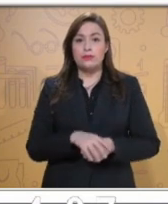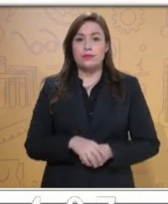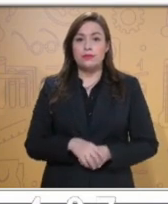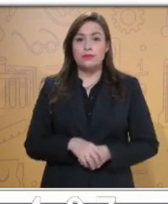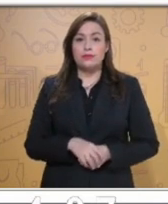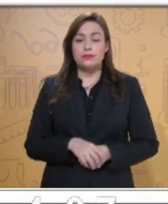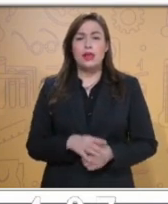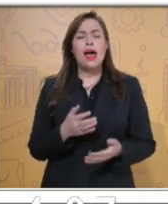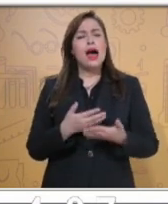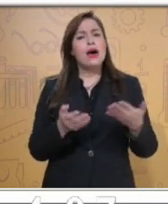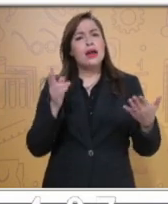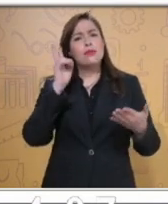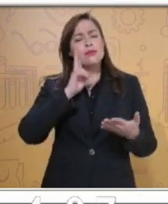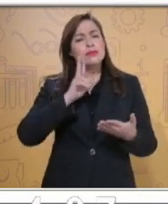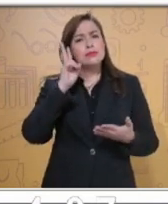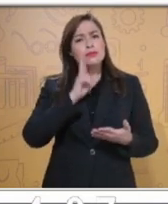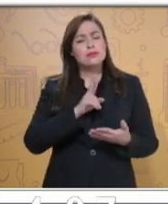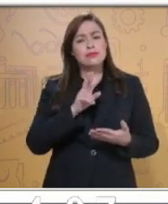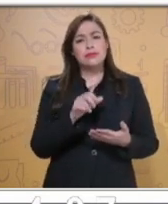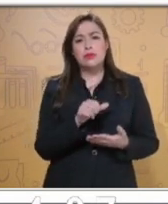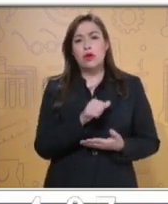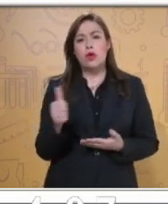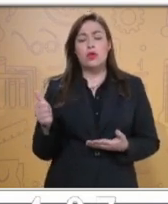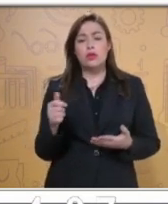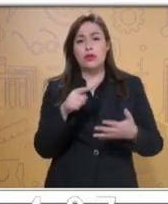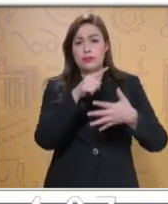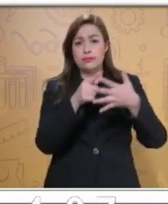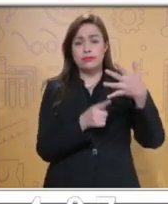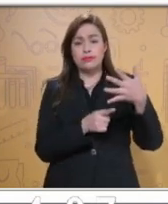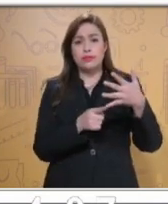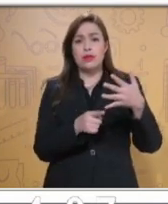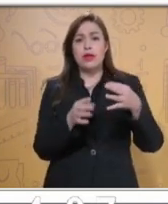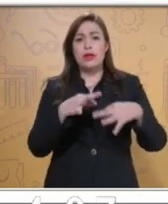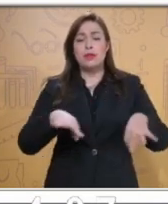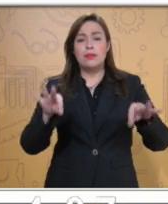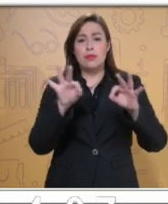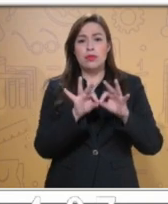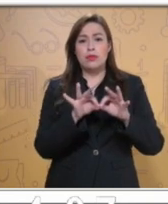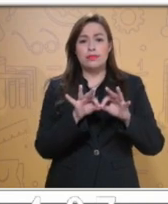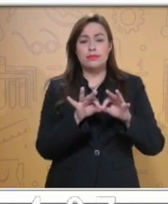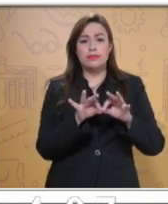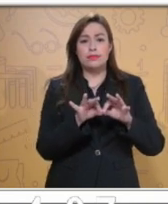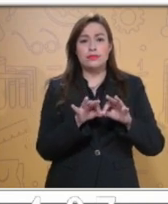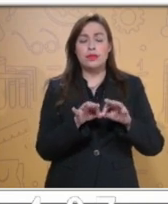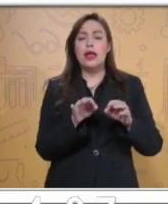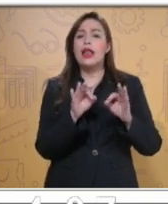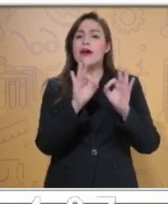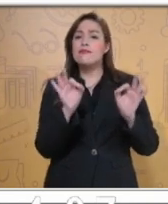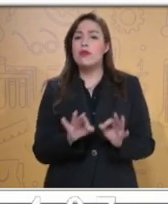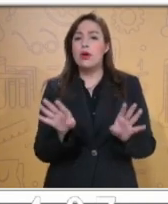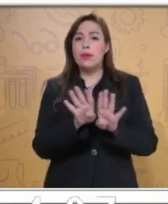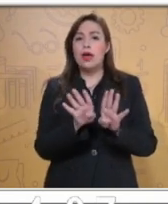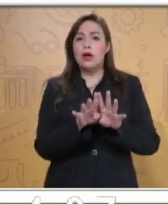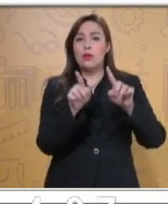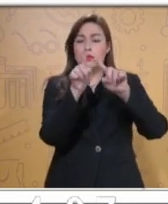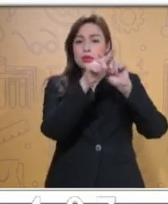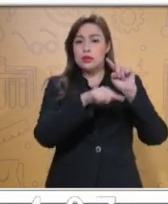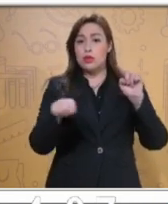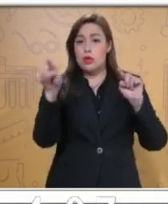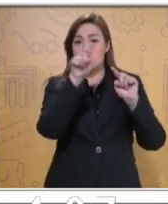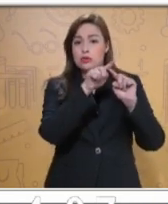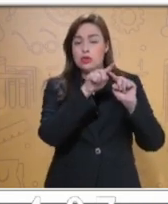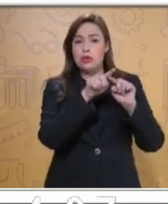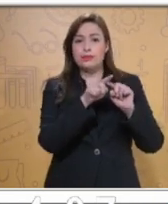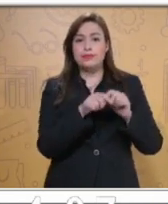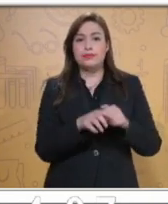going to talk about another important element, the type of bubbles. Pay attention in this image. For those who